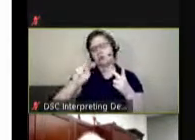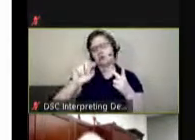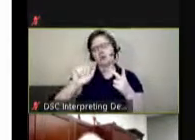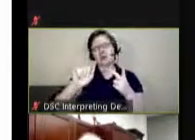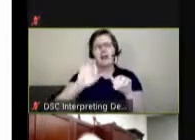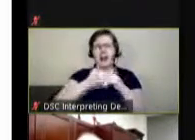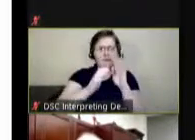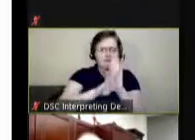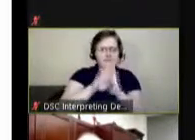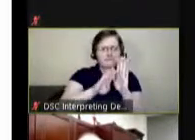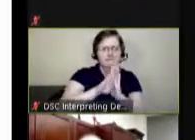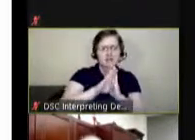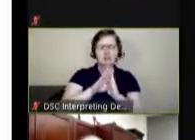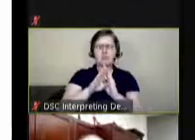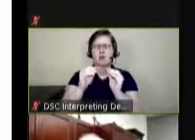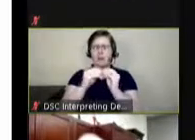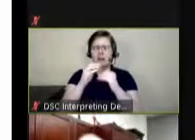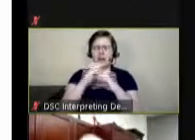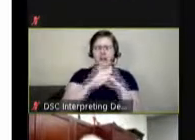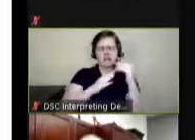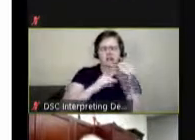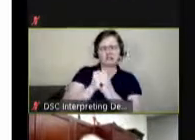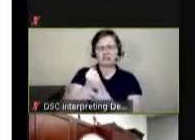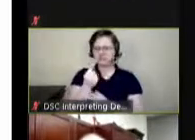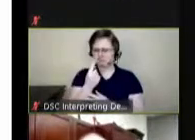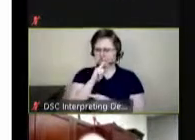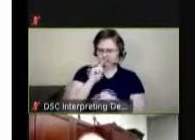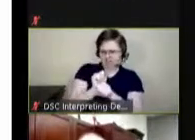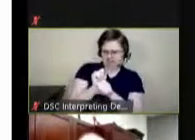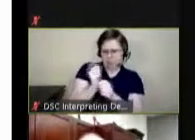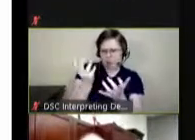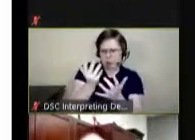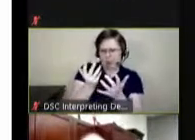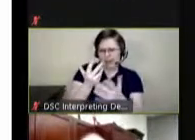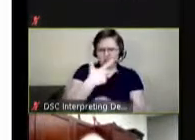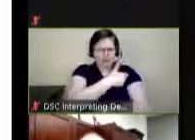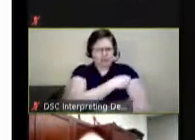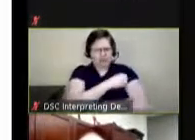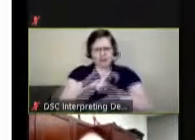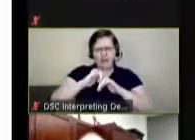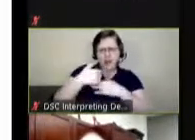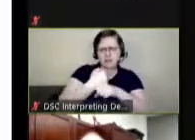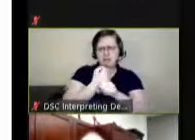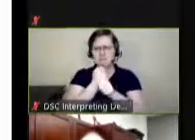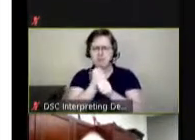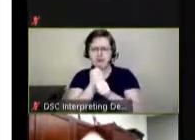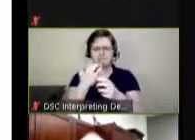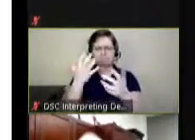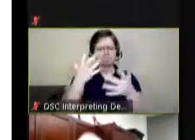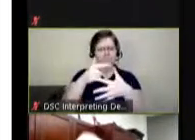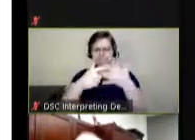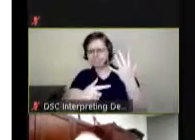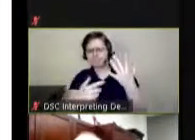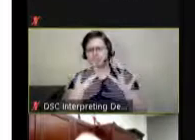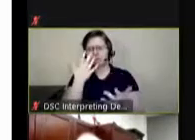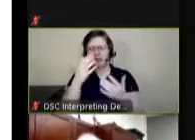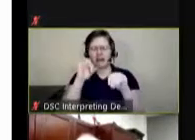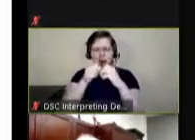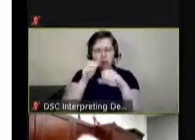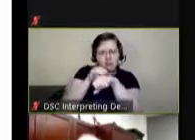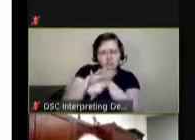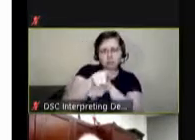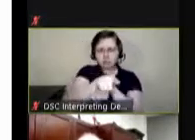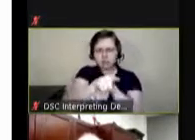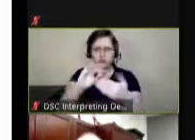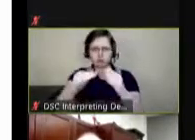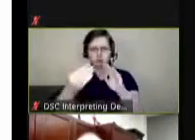developed to get you a little bit more comfortable to understand really what it is and how it was made and how, you know, it might affect you and or the